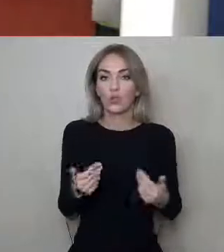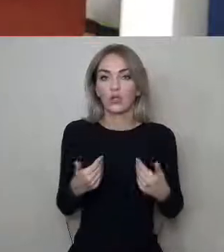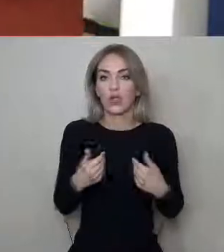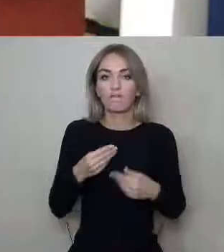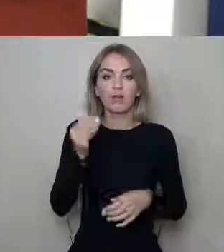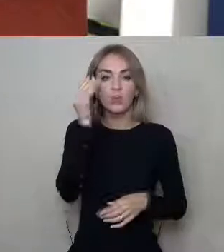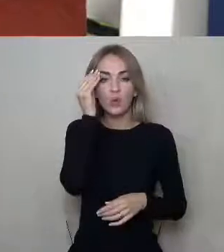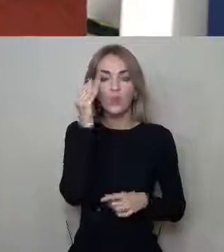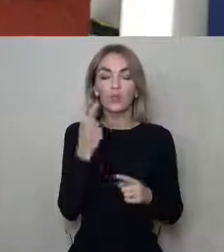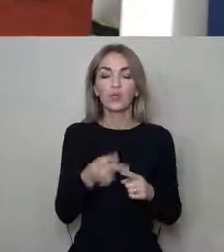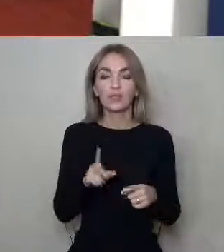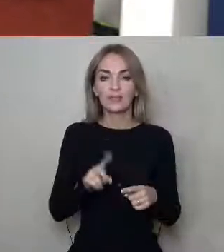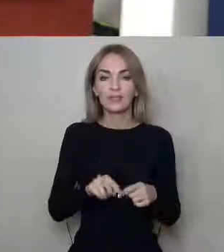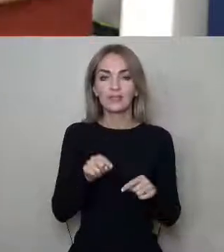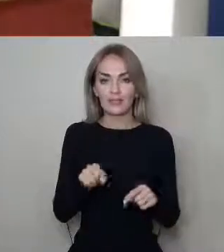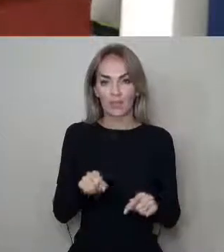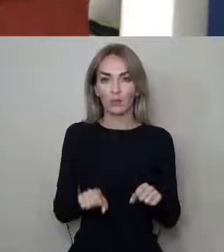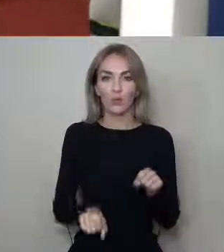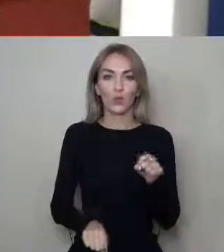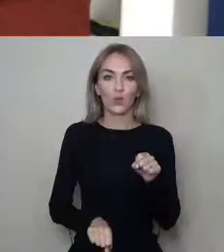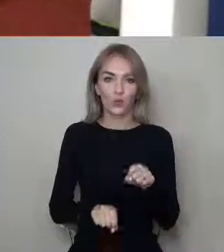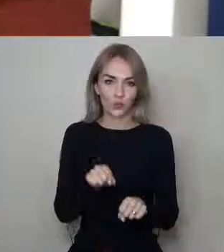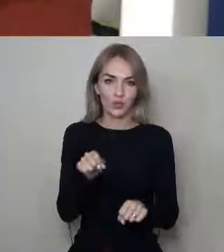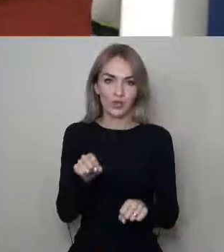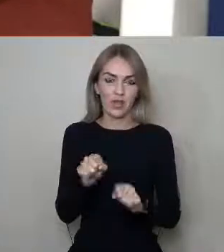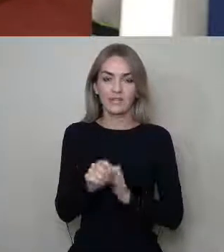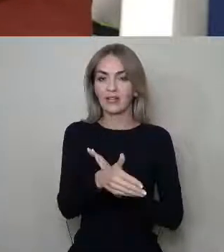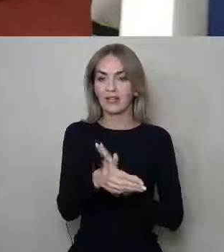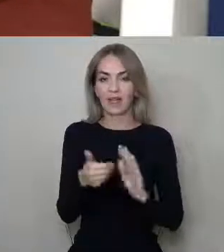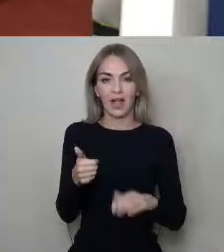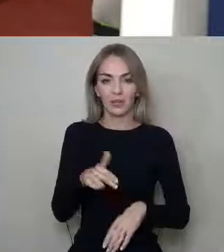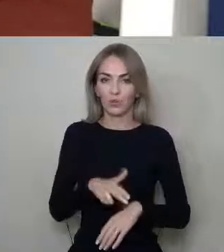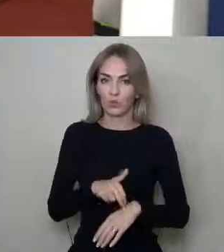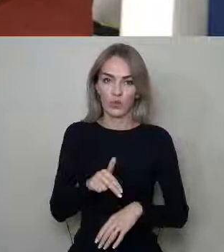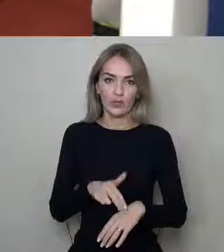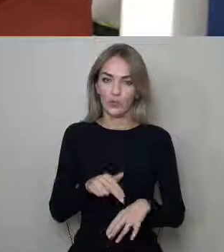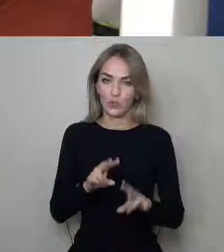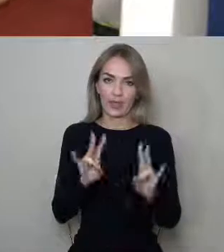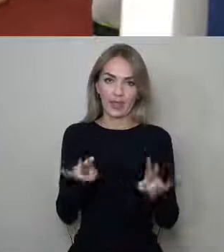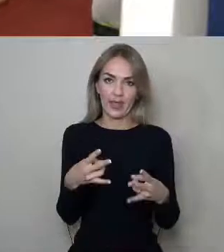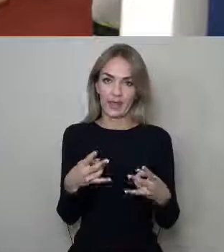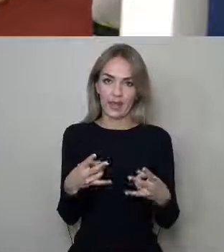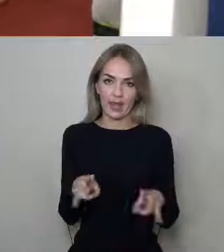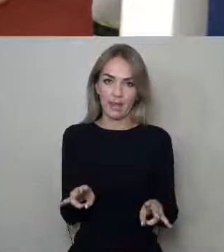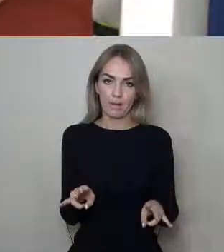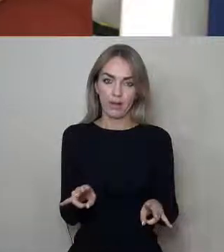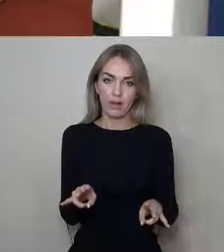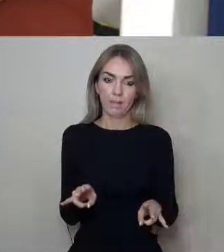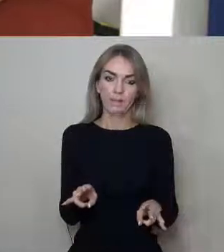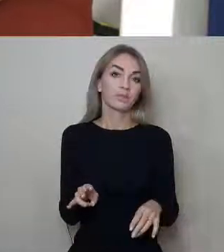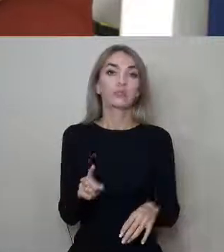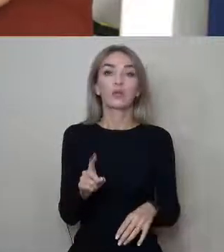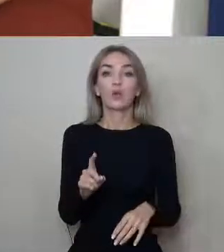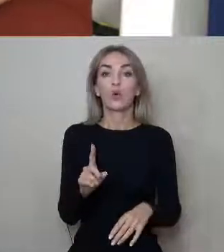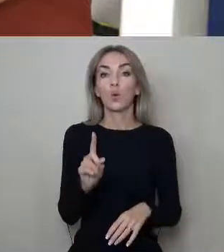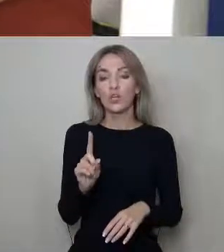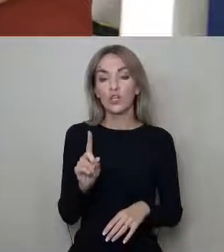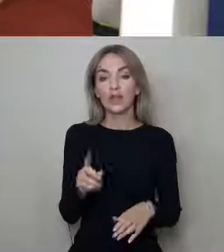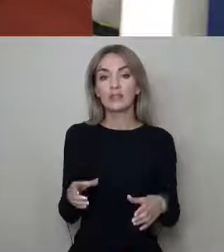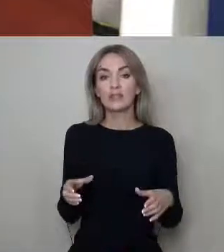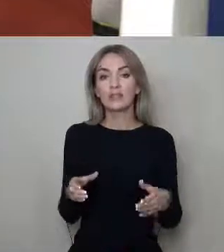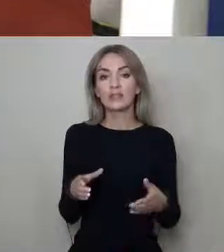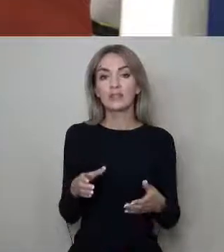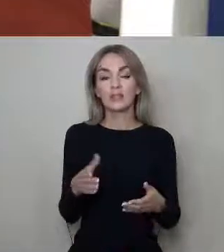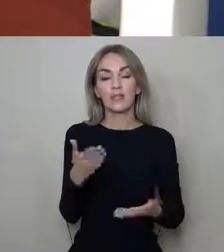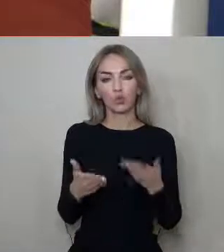the question like that. Okay, should we call the police if the candidate hands out bouquets of